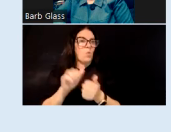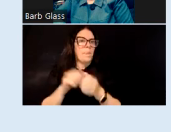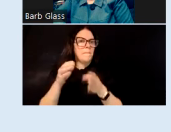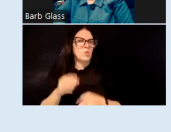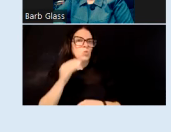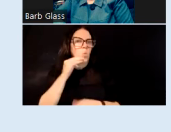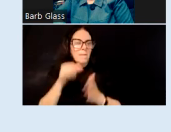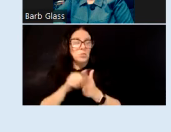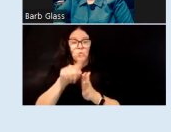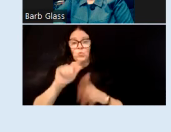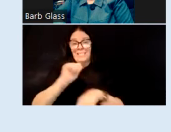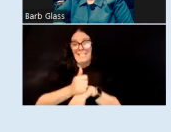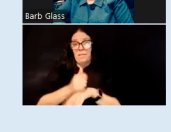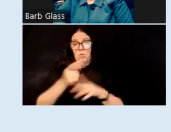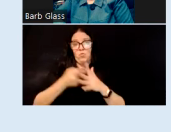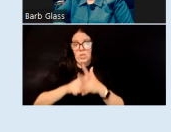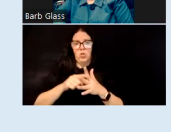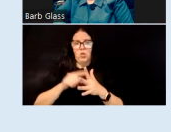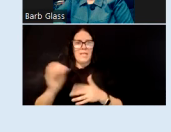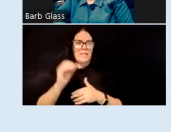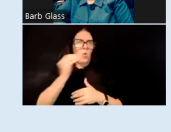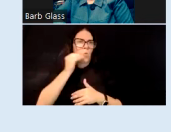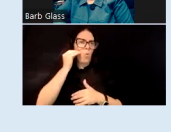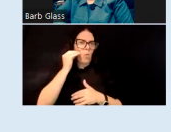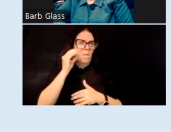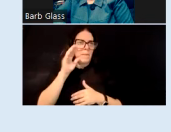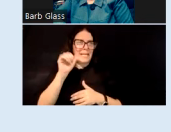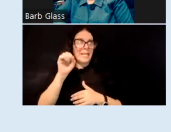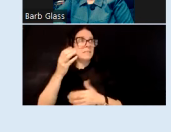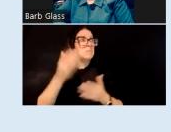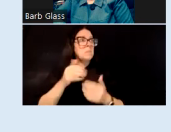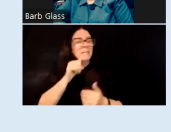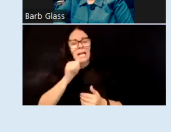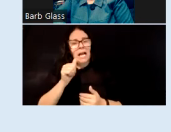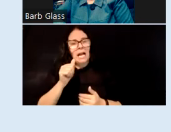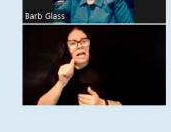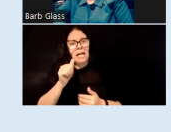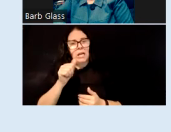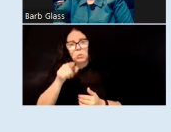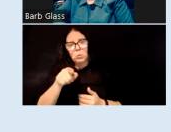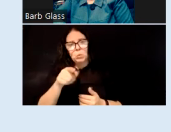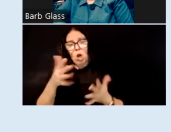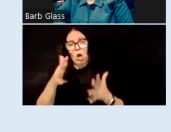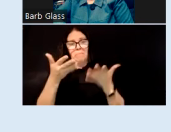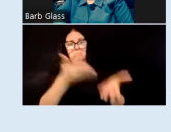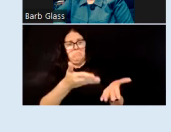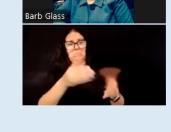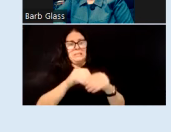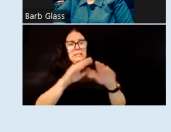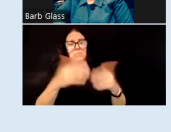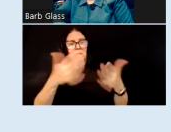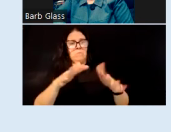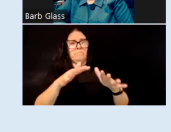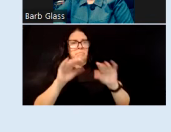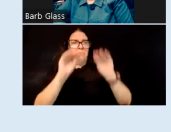Employment Ontario case, whoever did that, it might not be you if they're already in the system, would have captured this information at